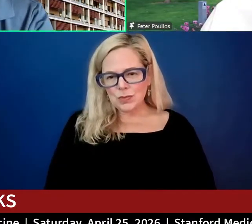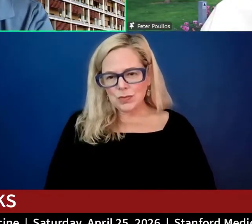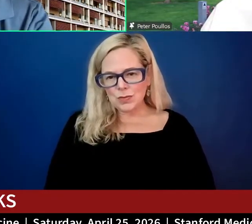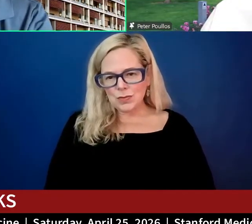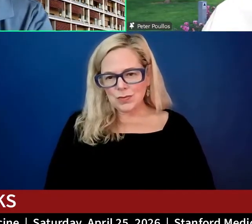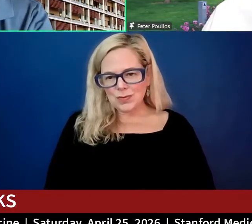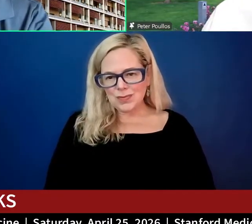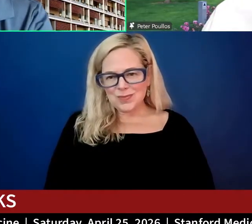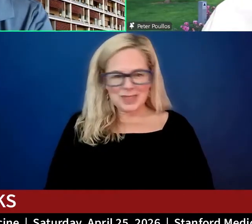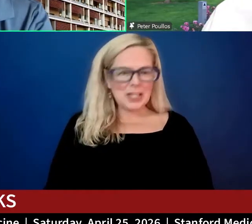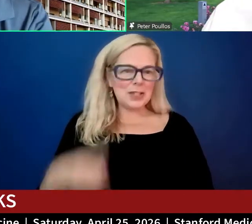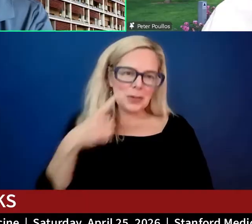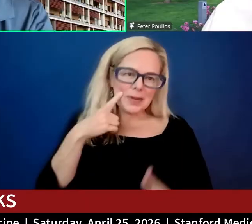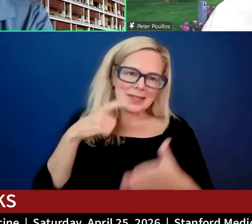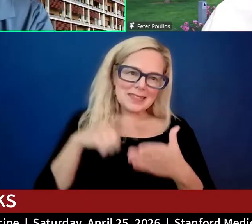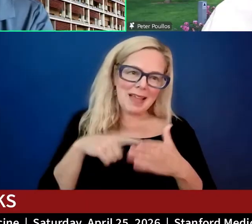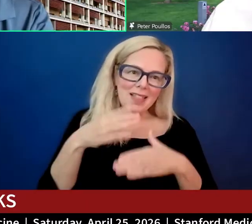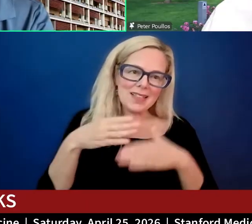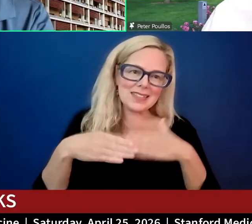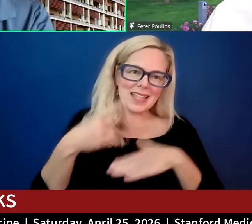Until it's getting to the end of the day as we're getting.